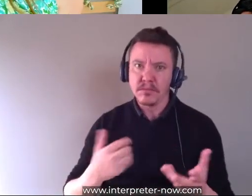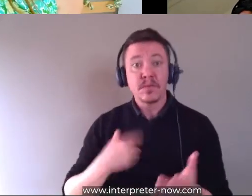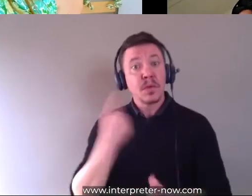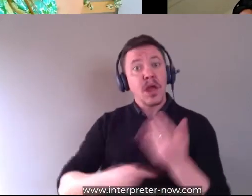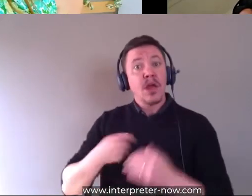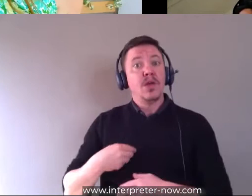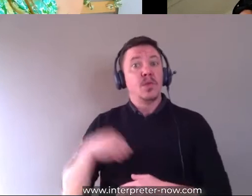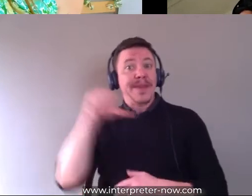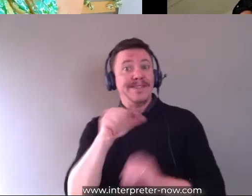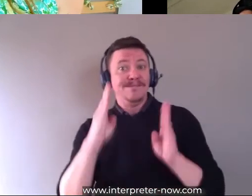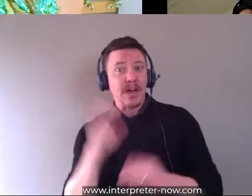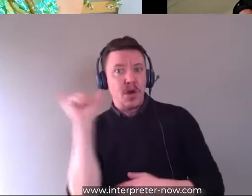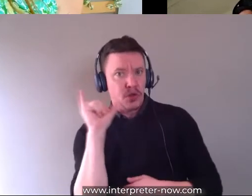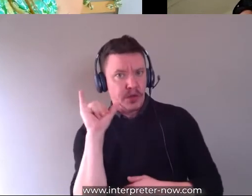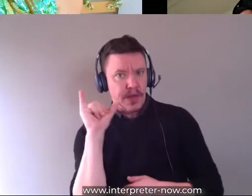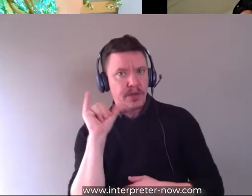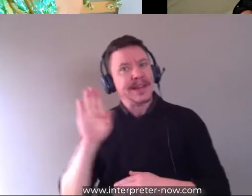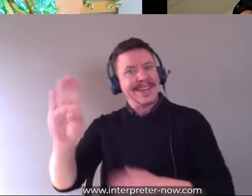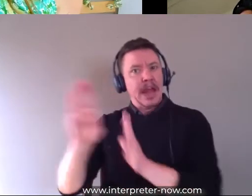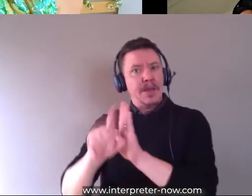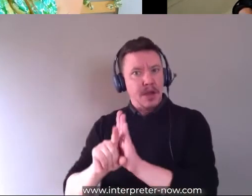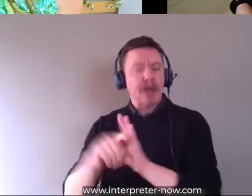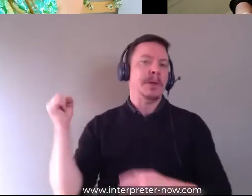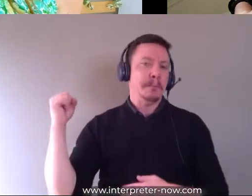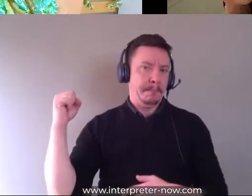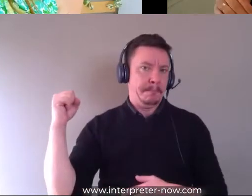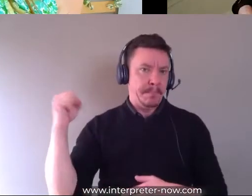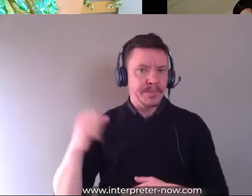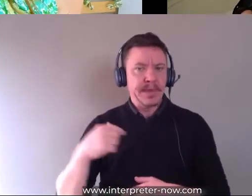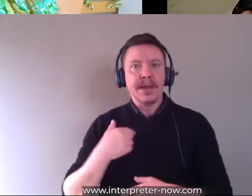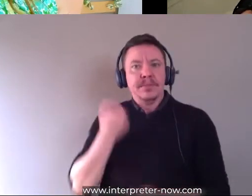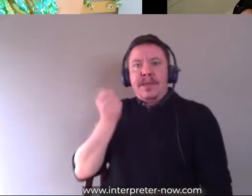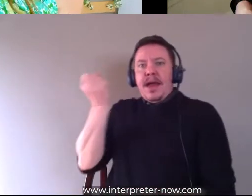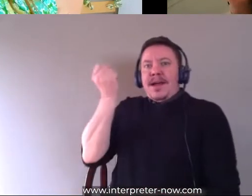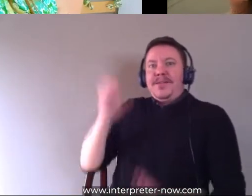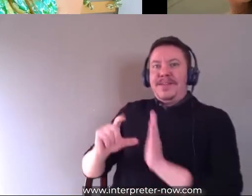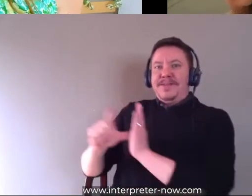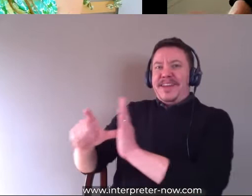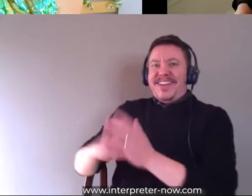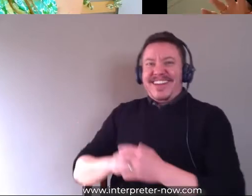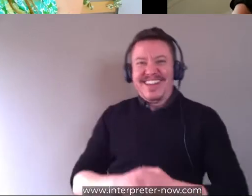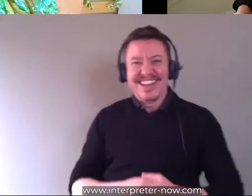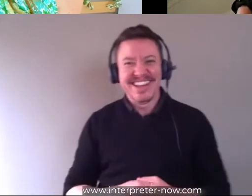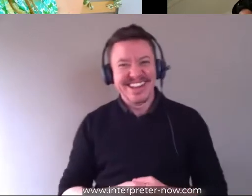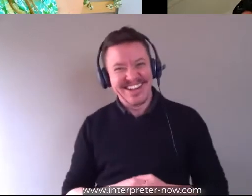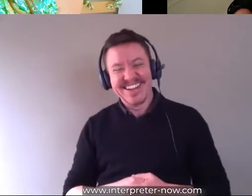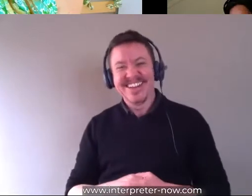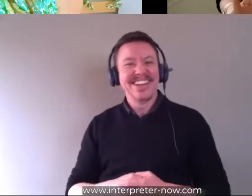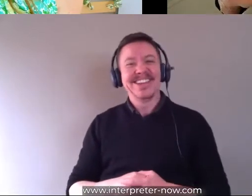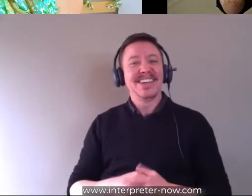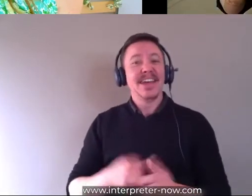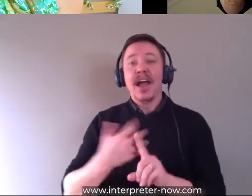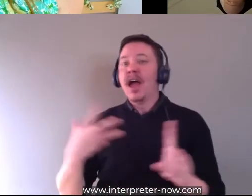funders look like and what their backgrounds and perspectives are. But I'll save that for later in the conversation. So anyway, long story